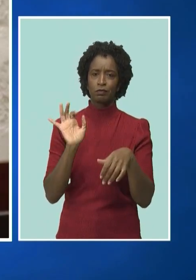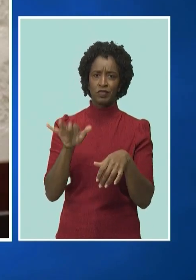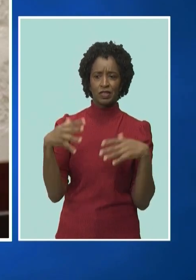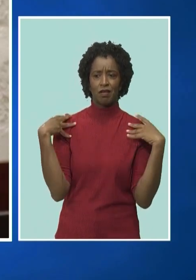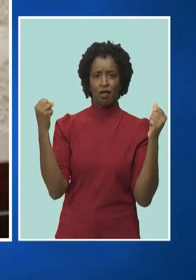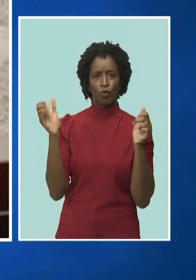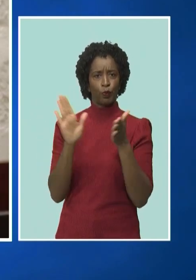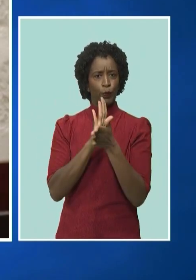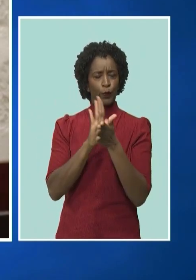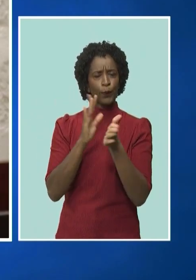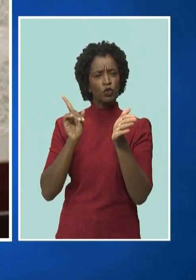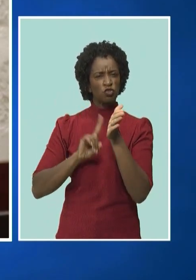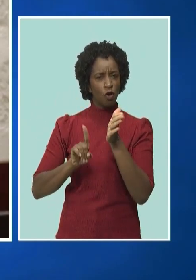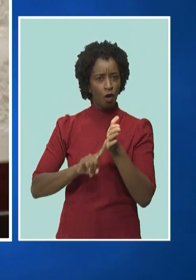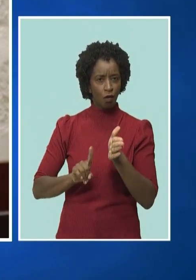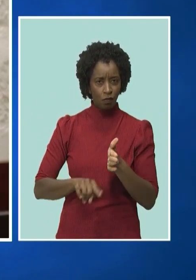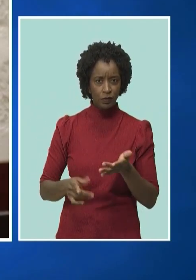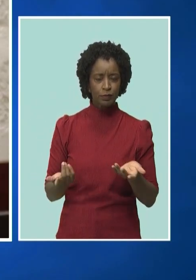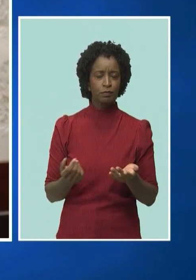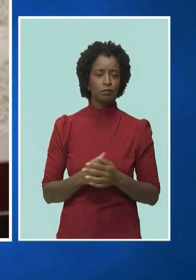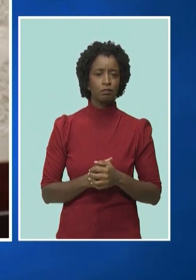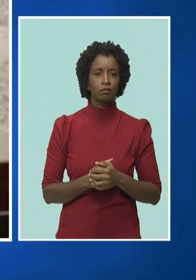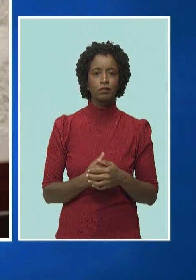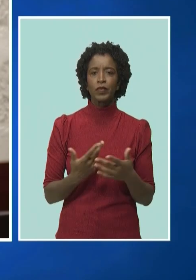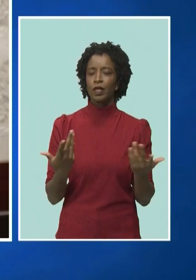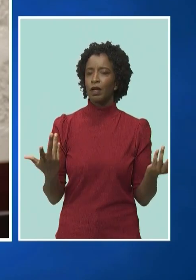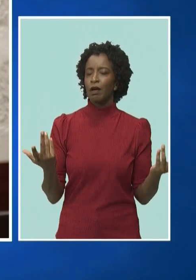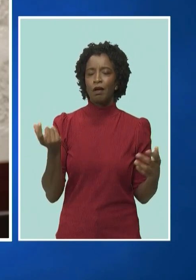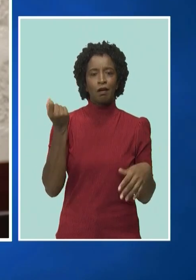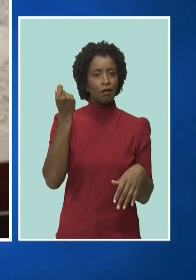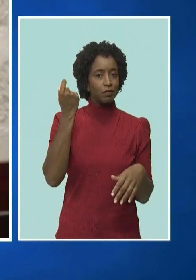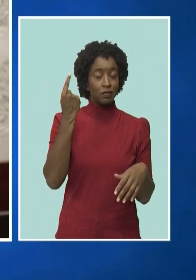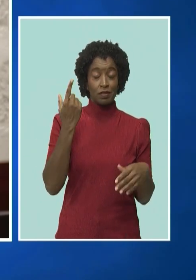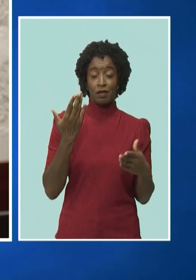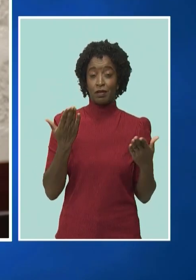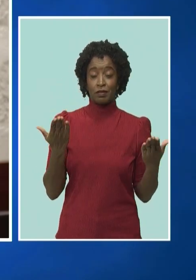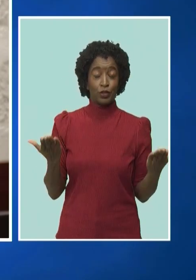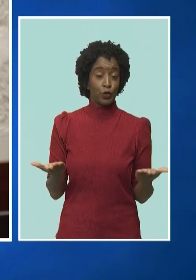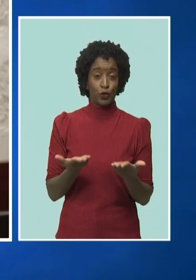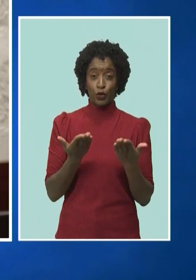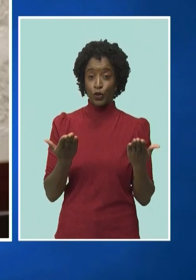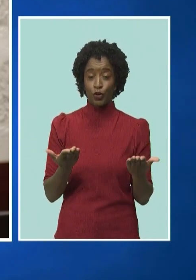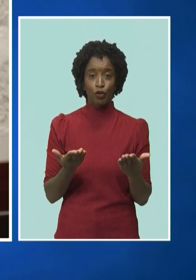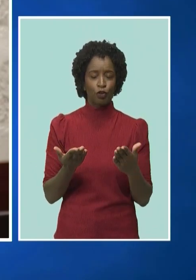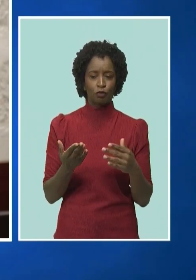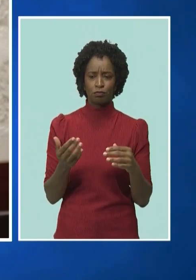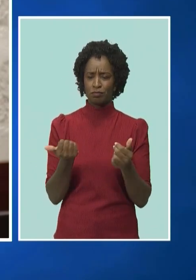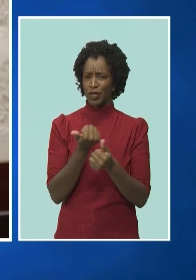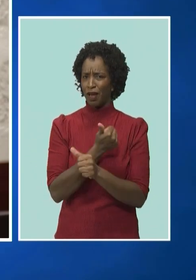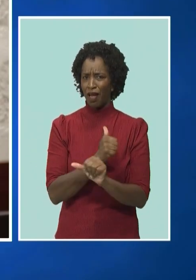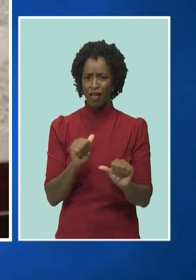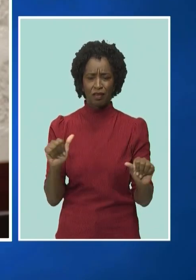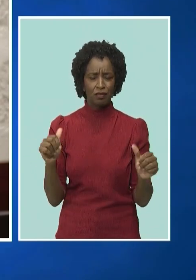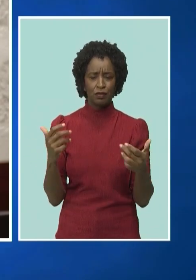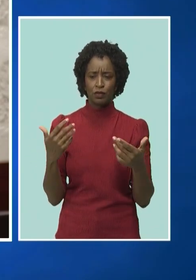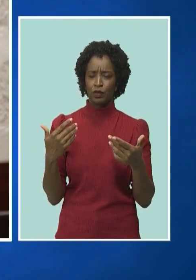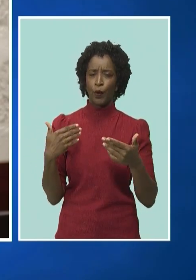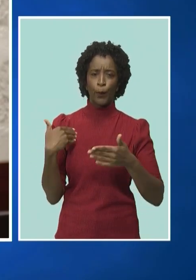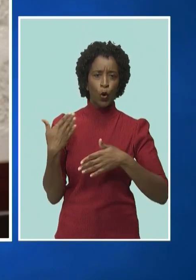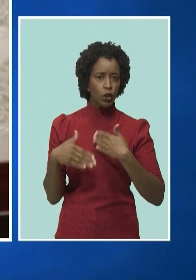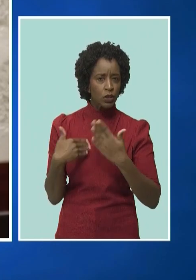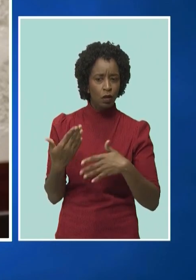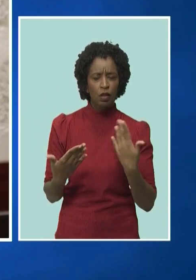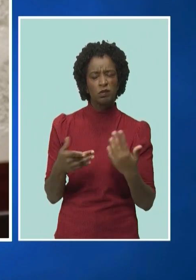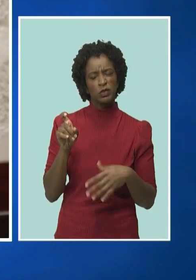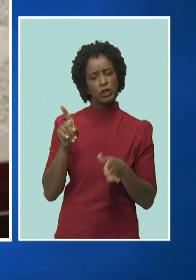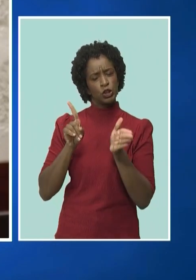that particular instance, but to say that we must challenge everything that we do, every process that we have, to remove the friction from what it